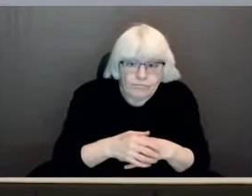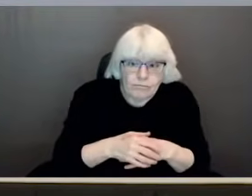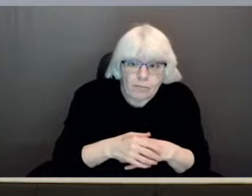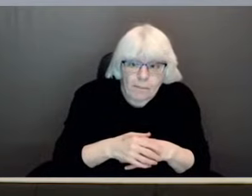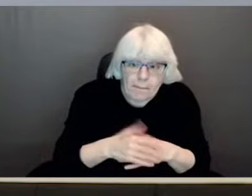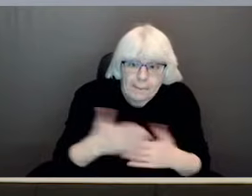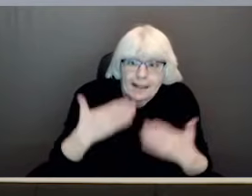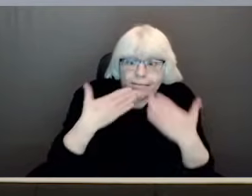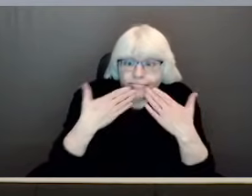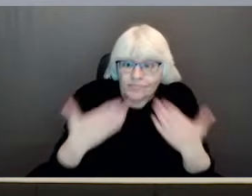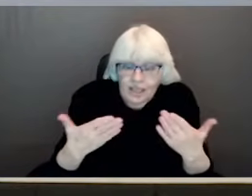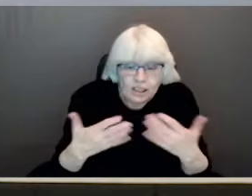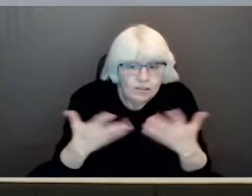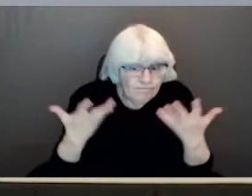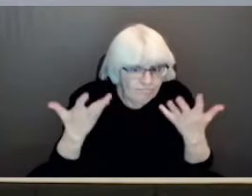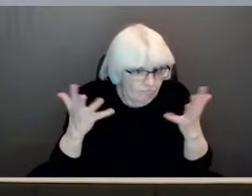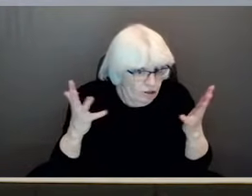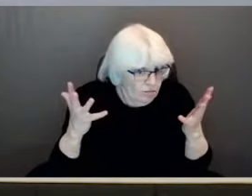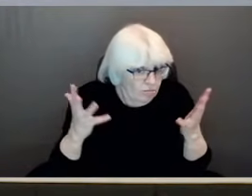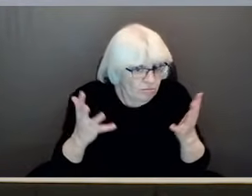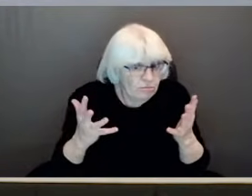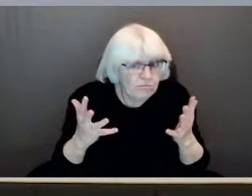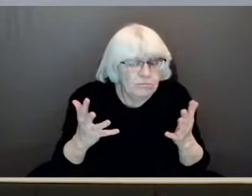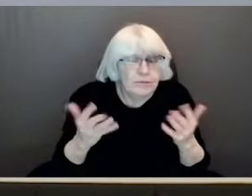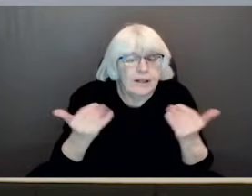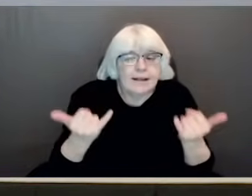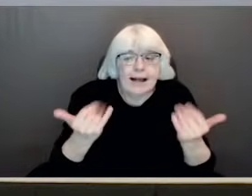Maybe I'll see if there's anyone on the line.